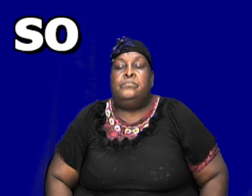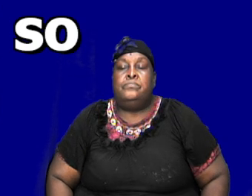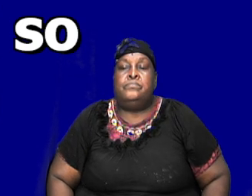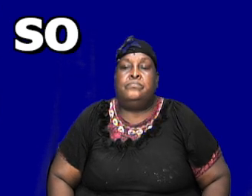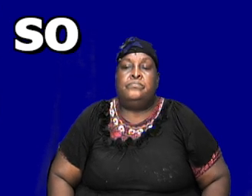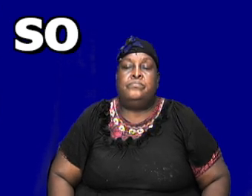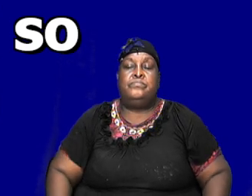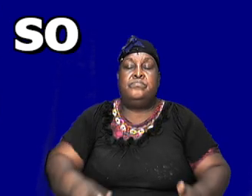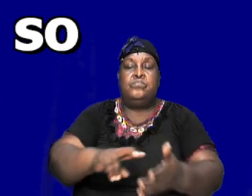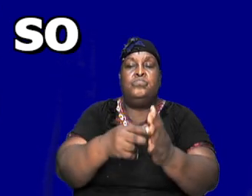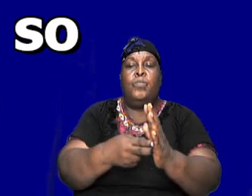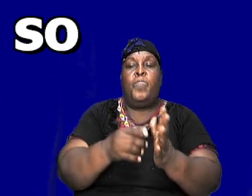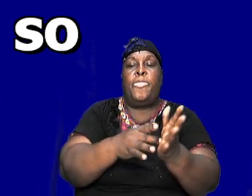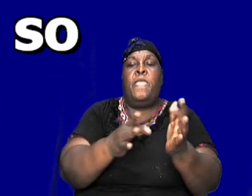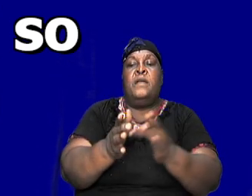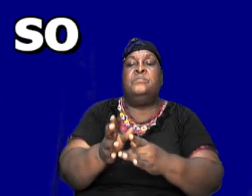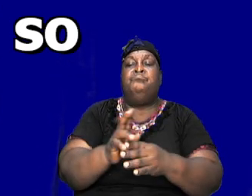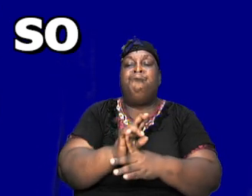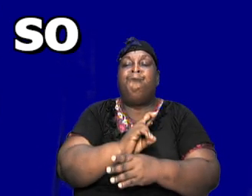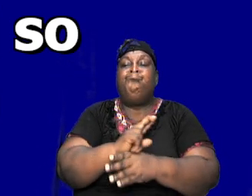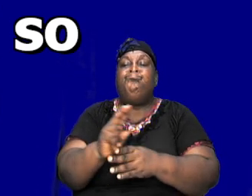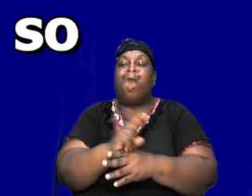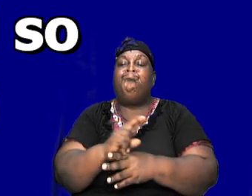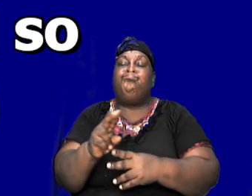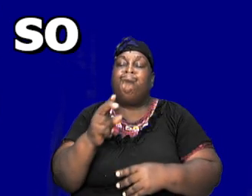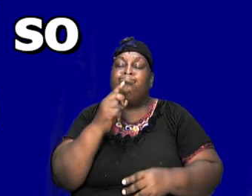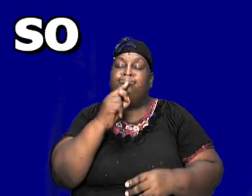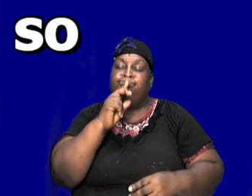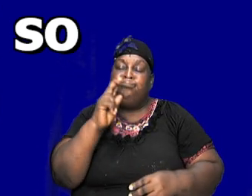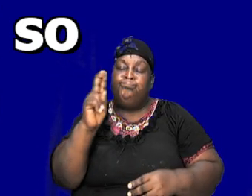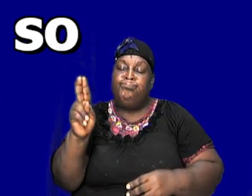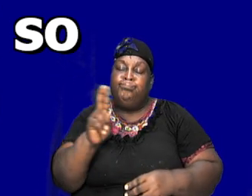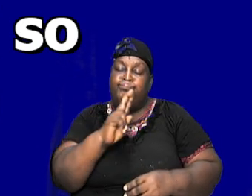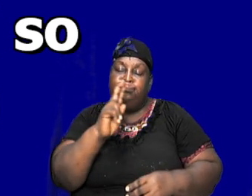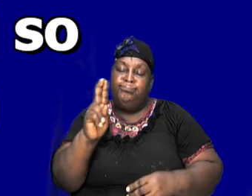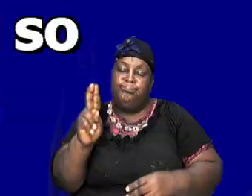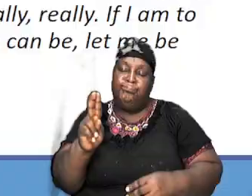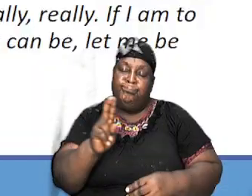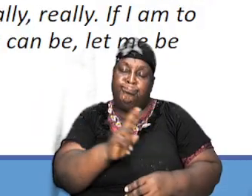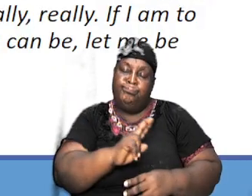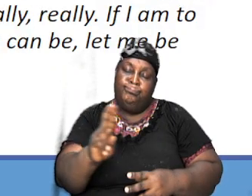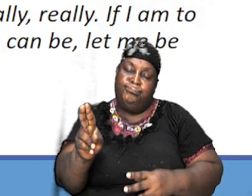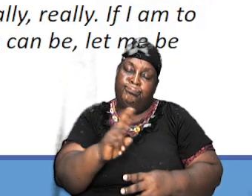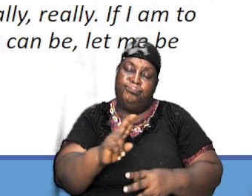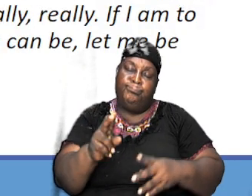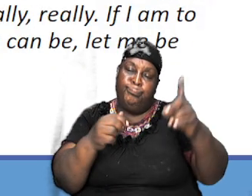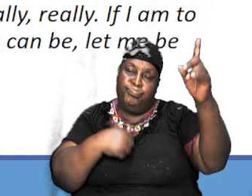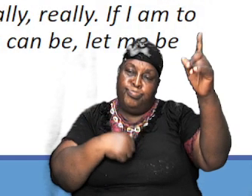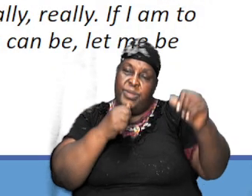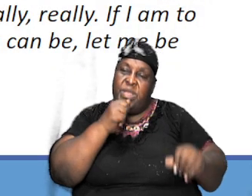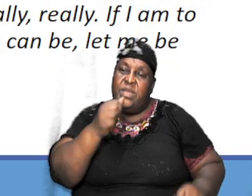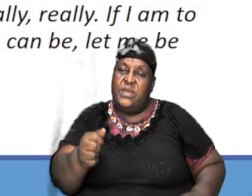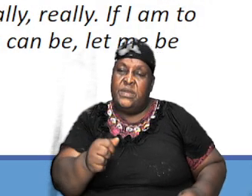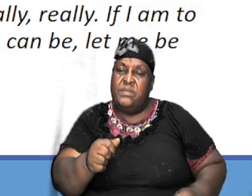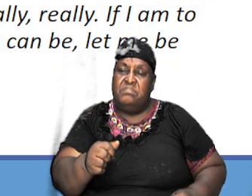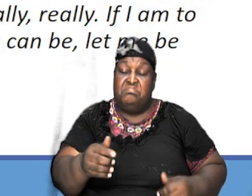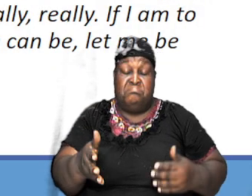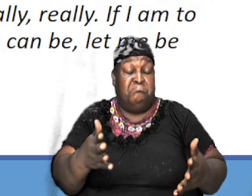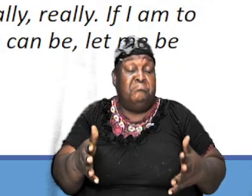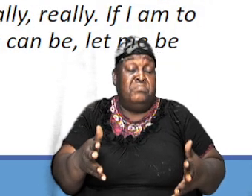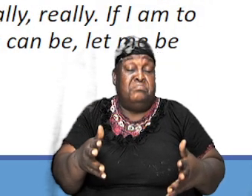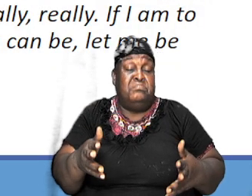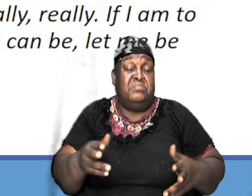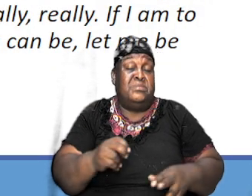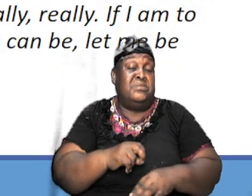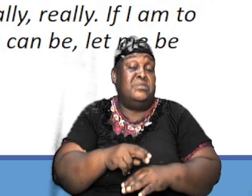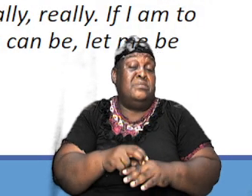the term he used here, I am, it might just look like a regular normal term, but it